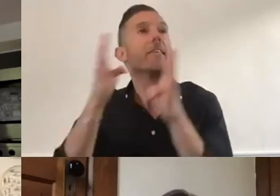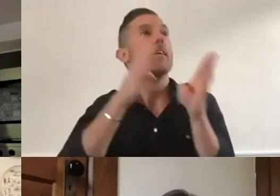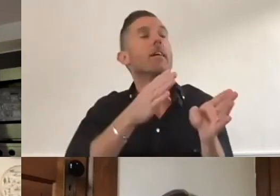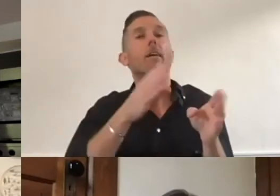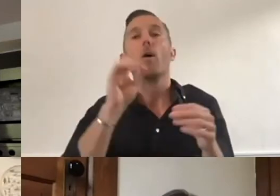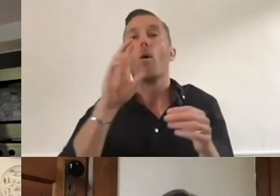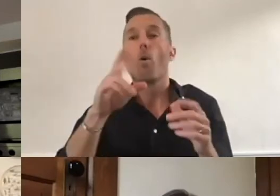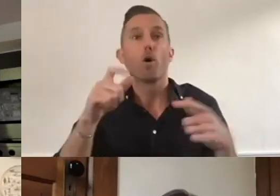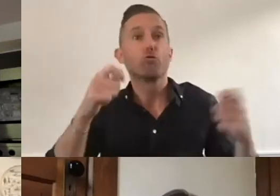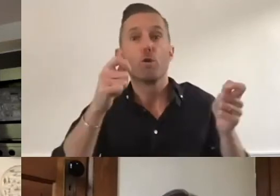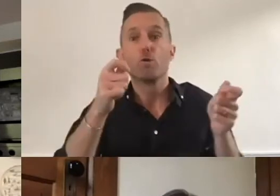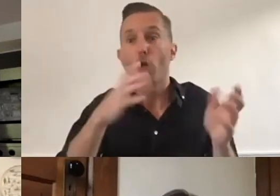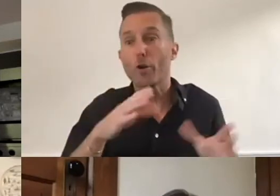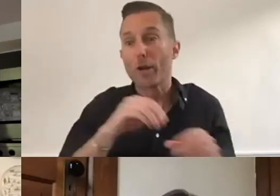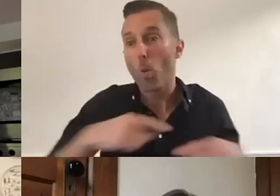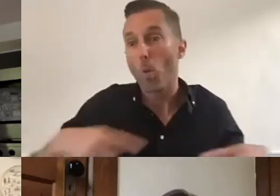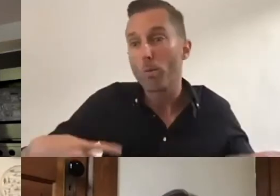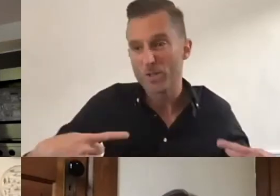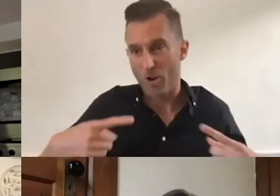wheelchair.